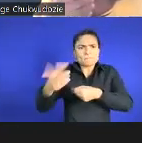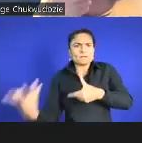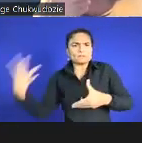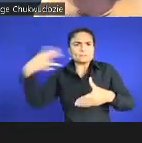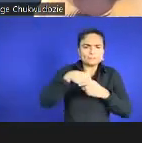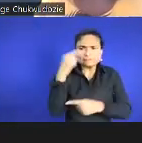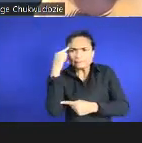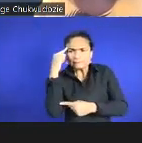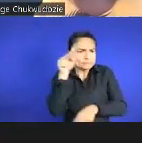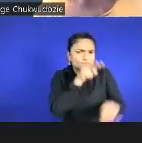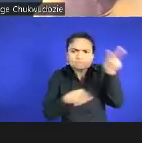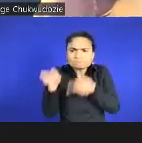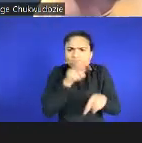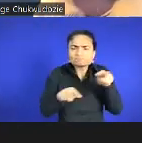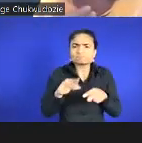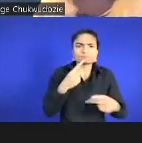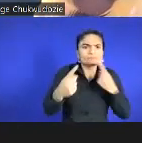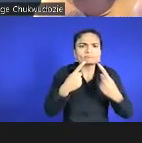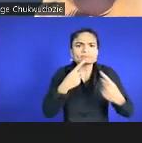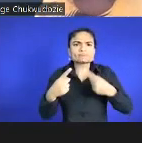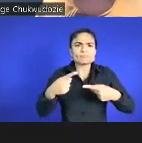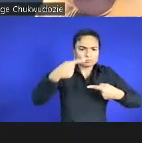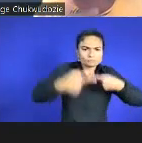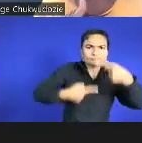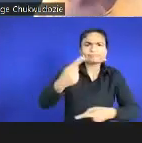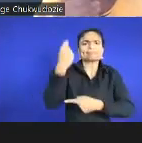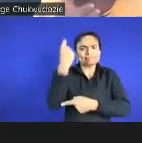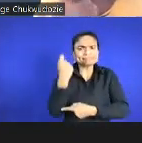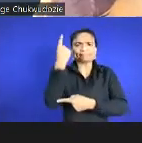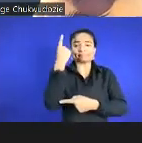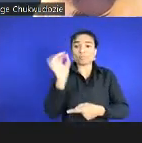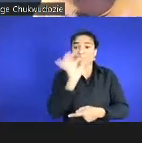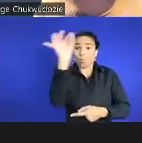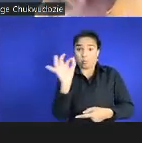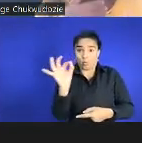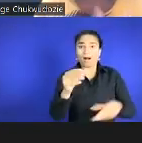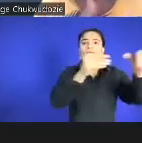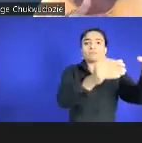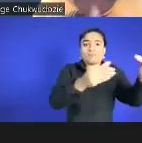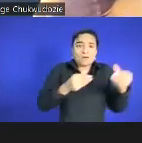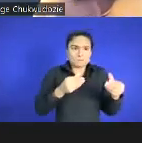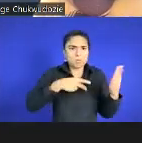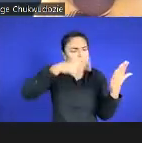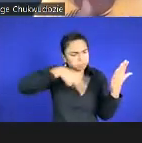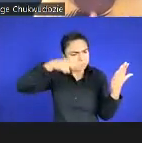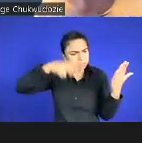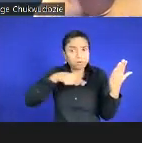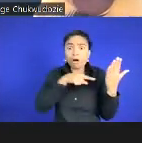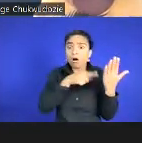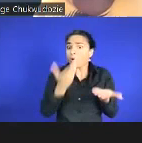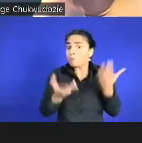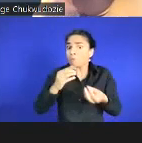then making sure that being part of the panel that will look at whether there was actually a breach of